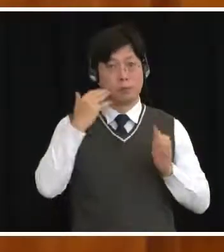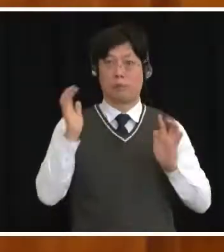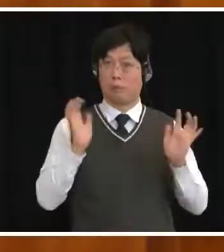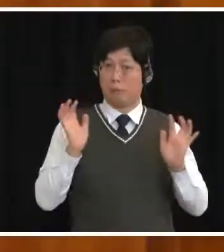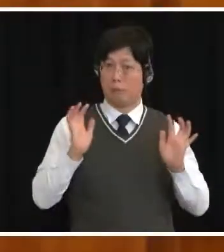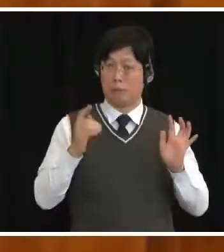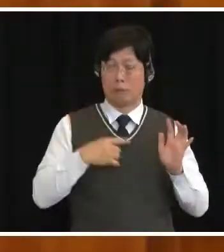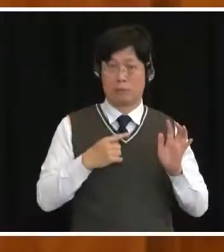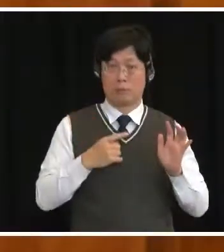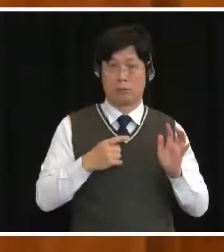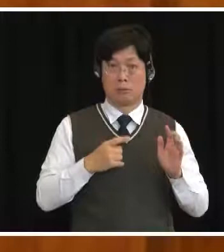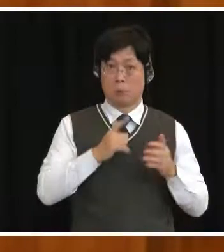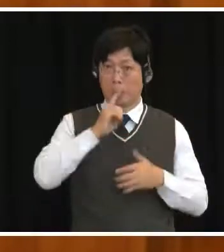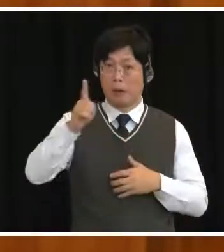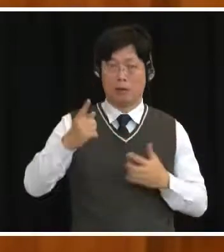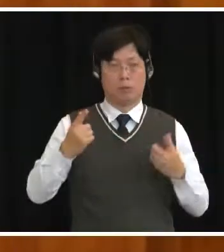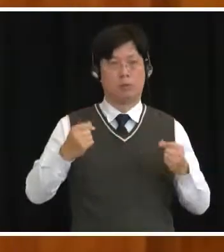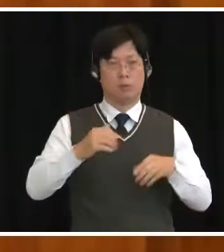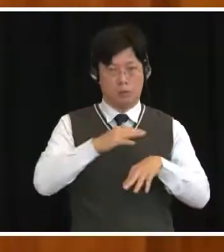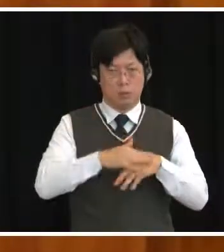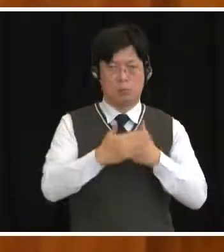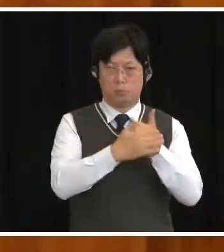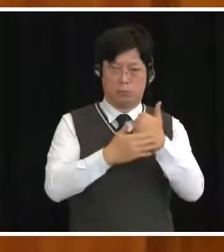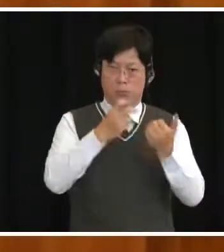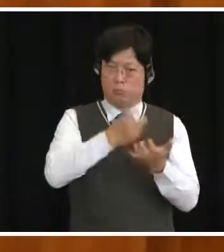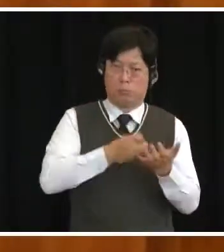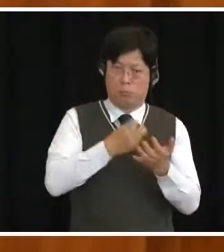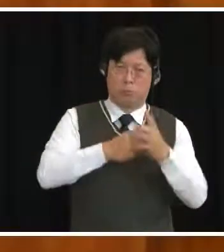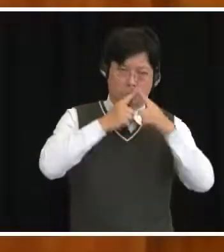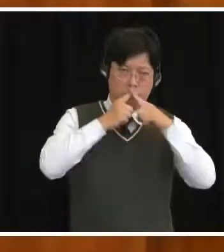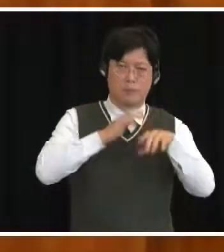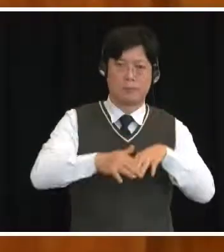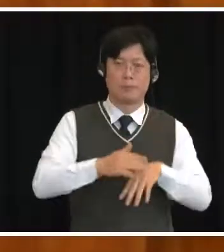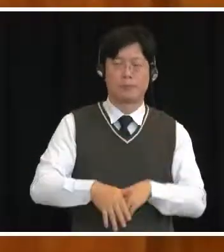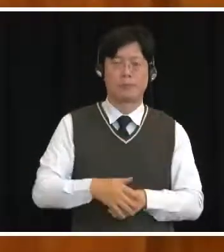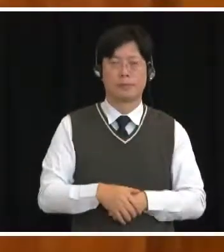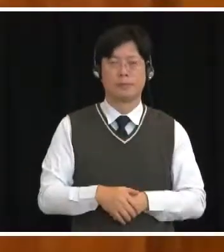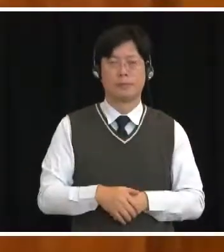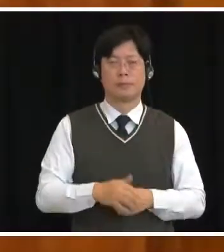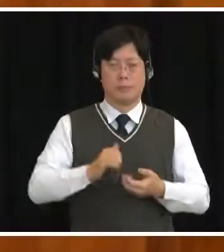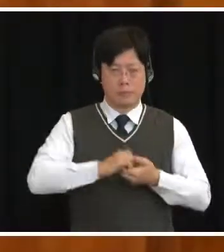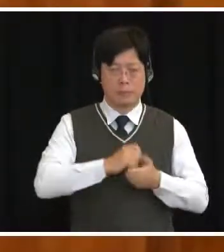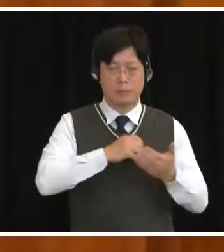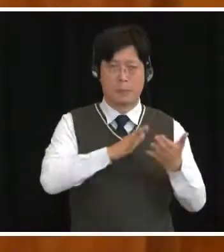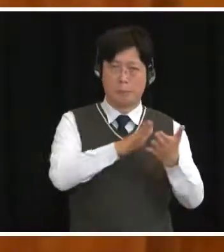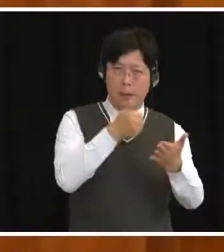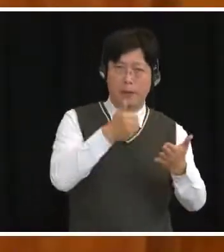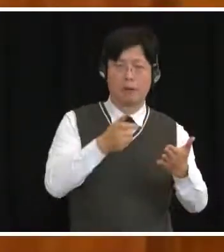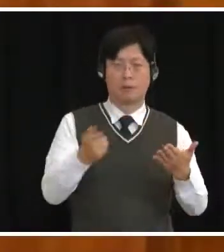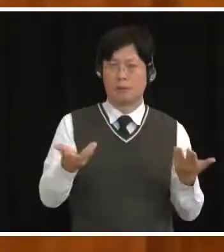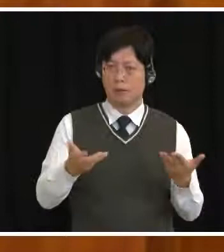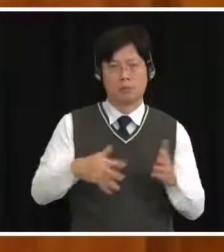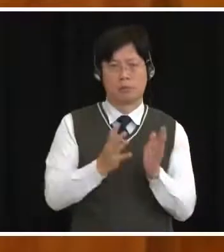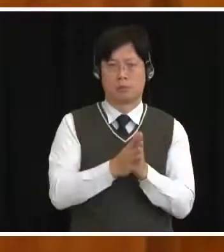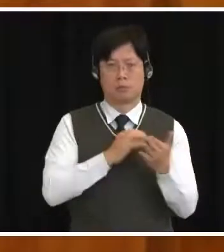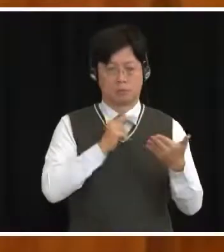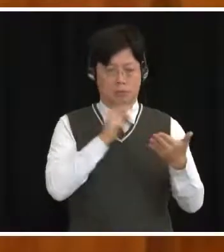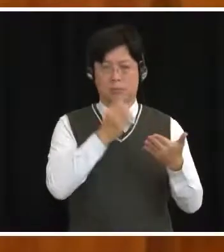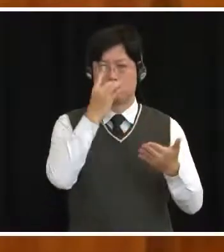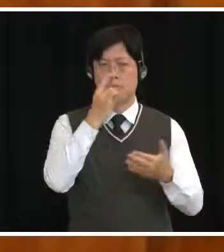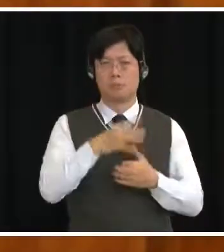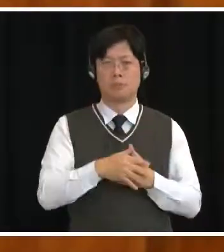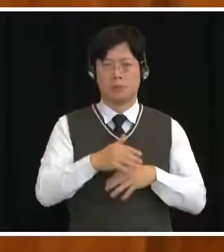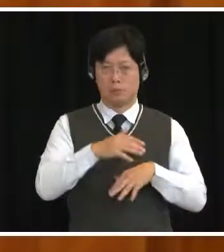And if such complaints or if such complainants are children, we will be